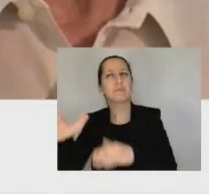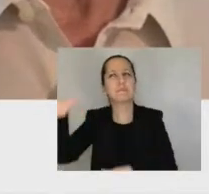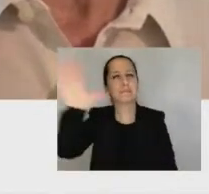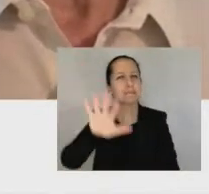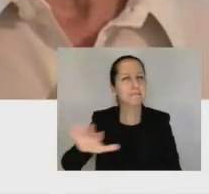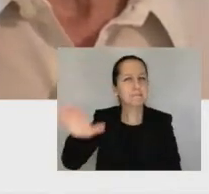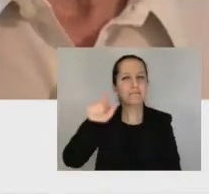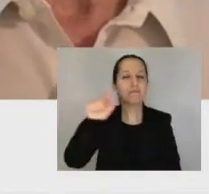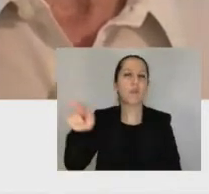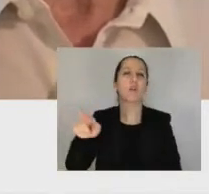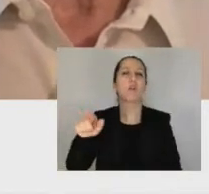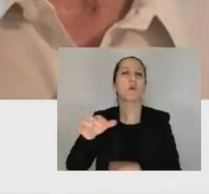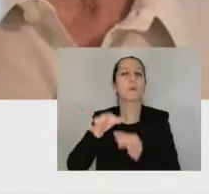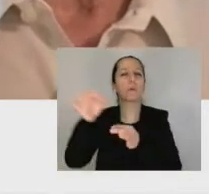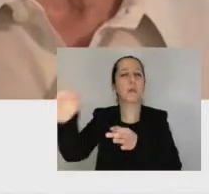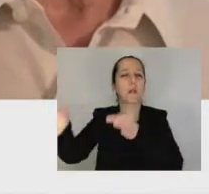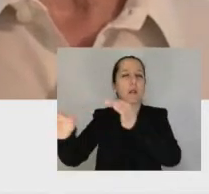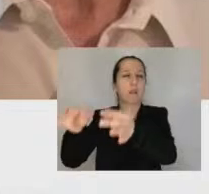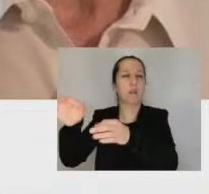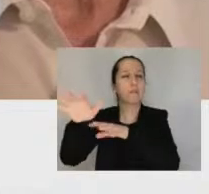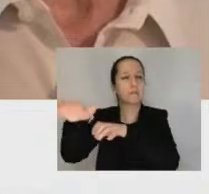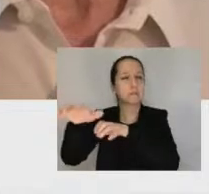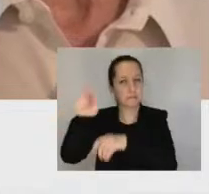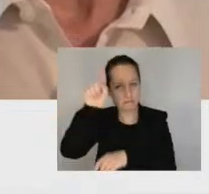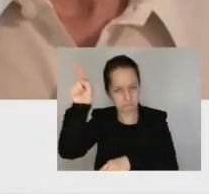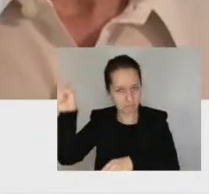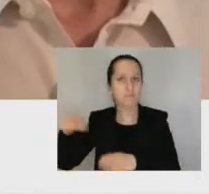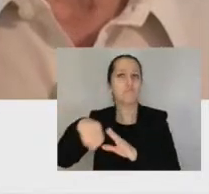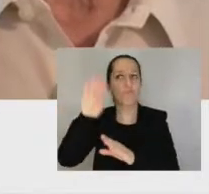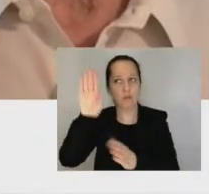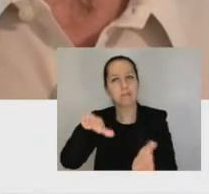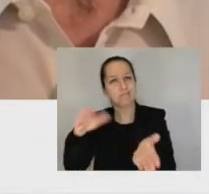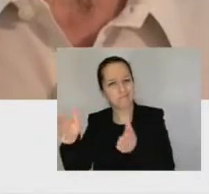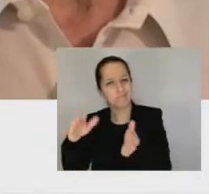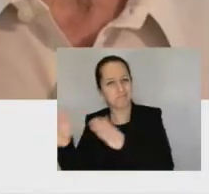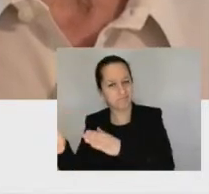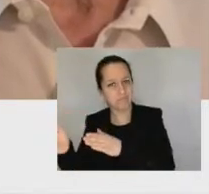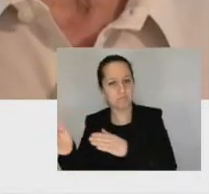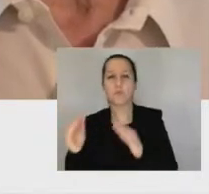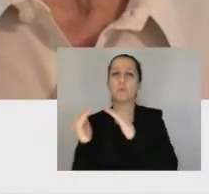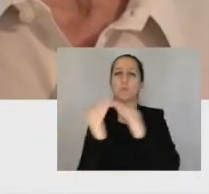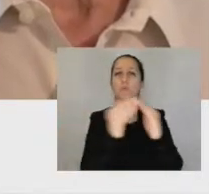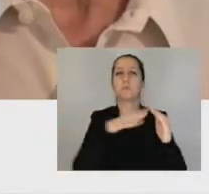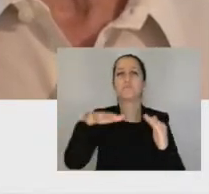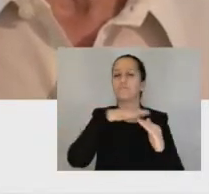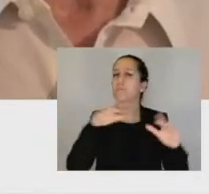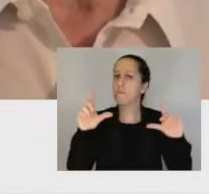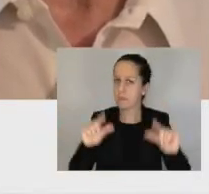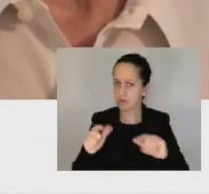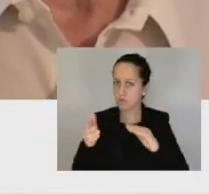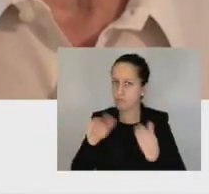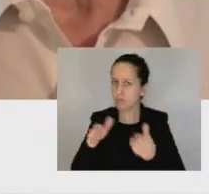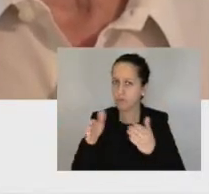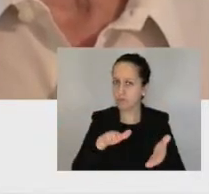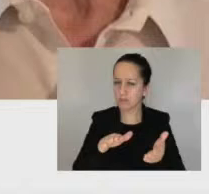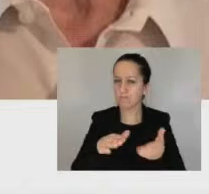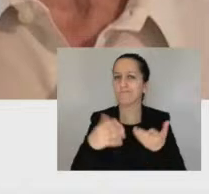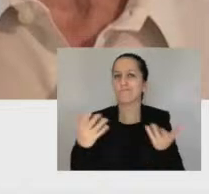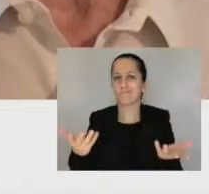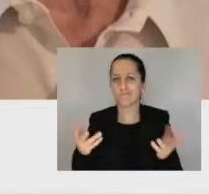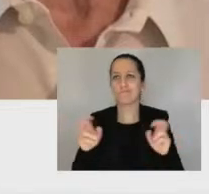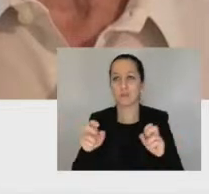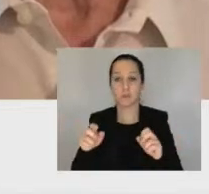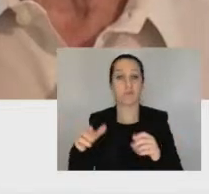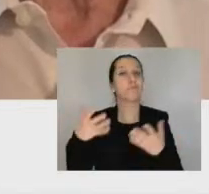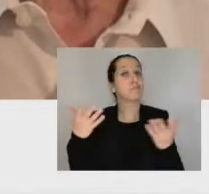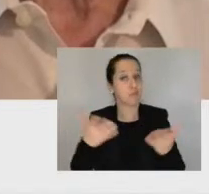look by poverty, the poor metropolitan areas, much higher COVID